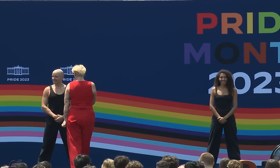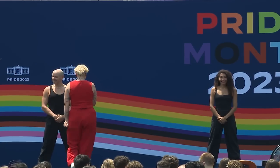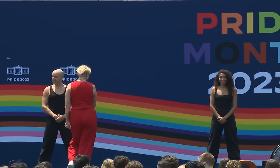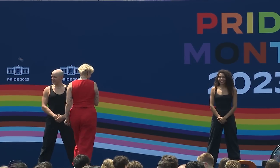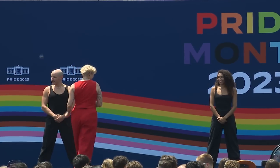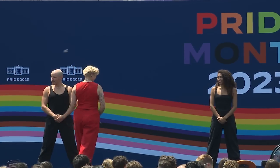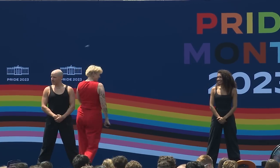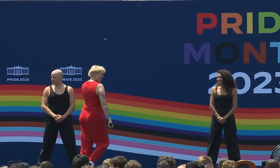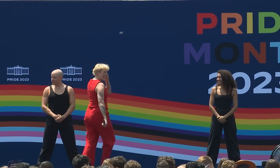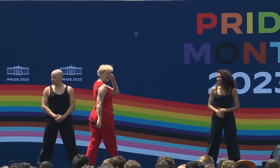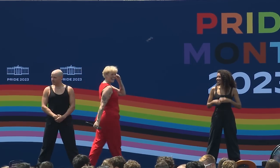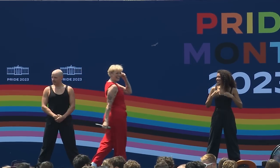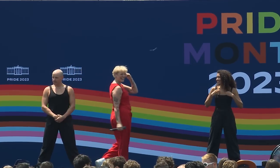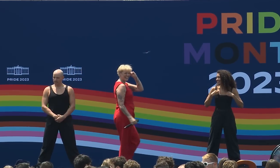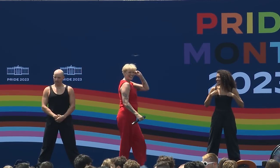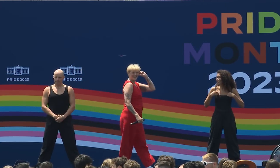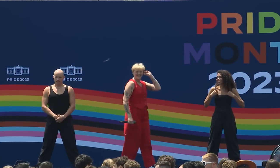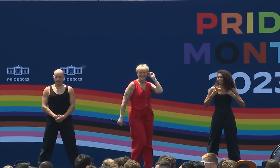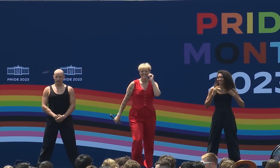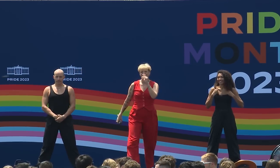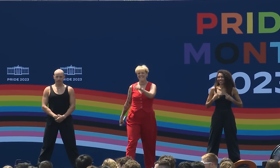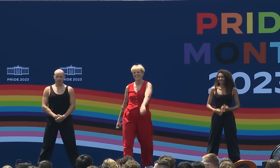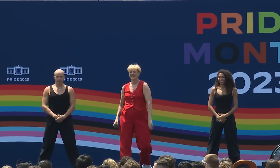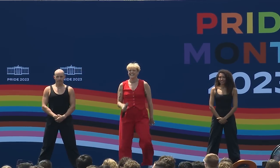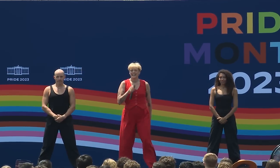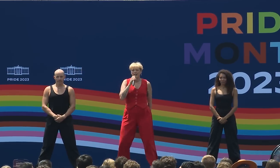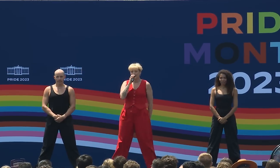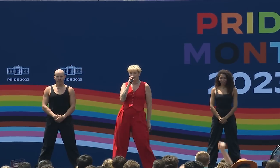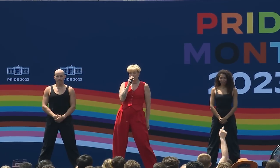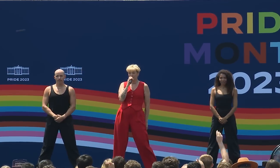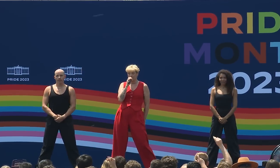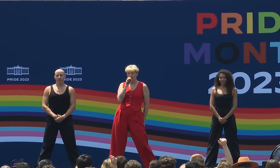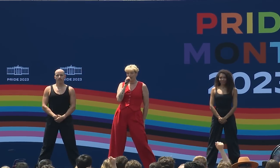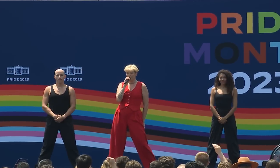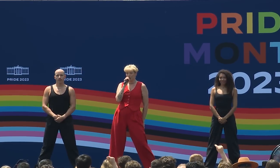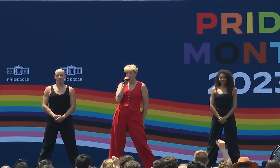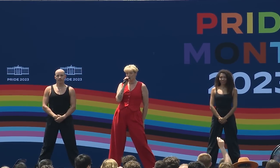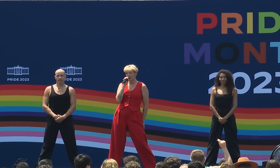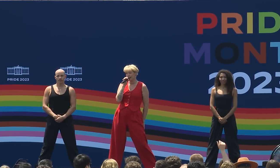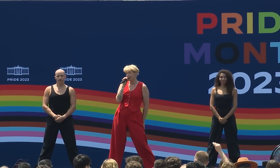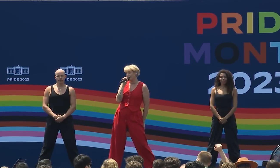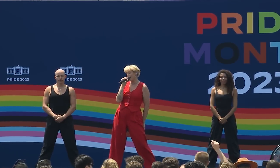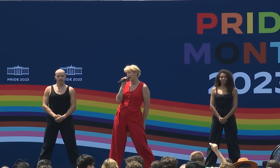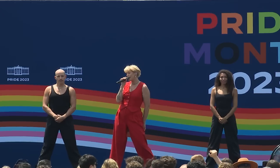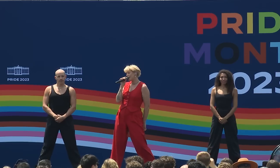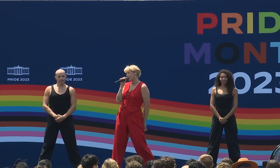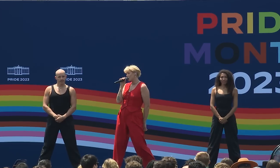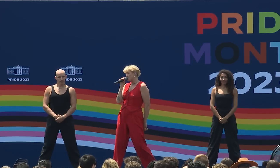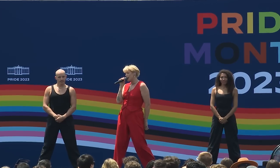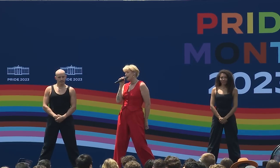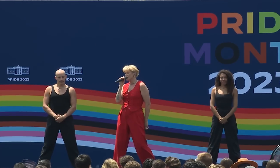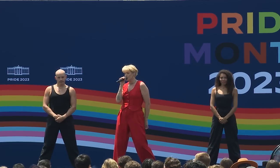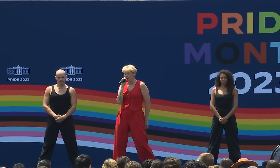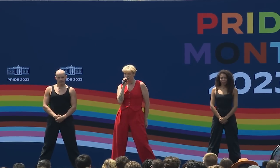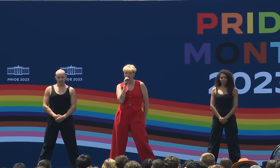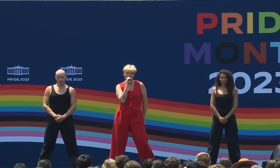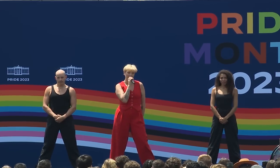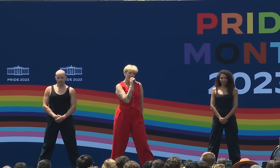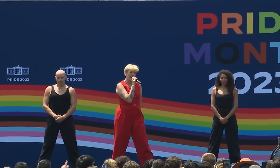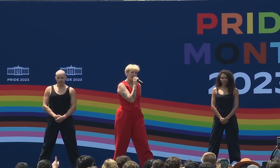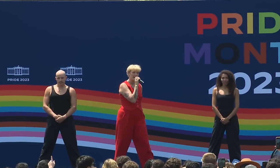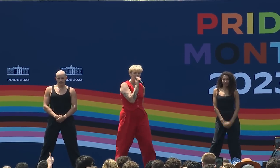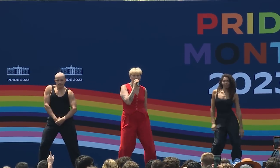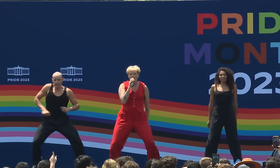sound? But what your mama said, come with me and what mentioning, I'll light you up, cause I can see